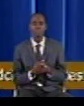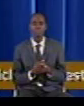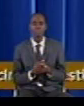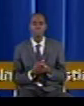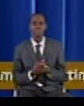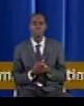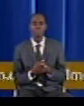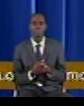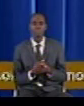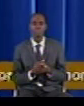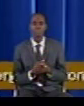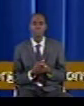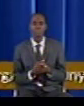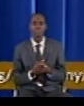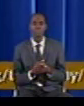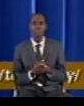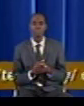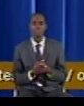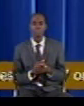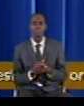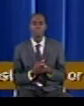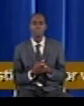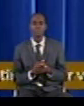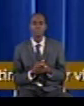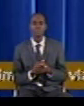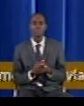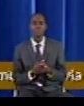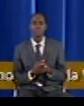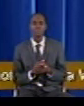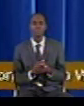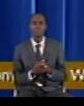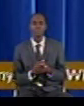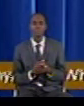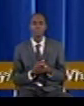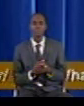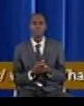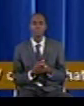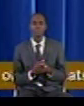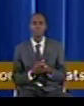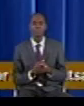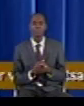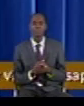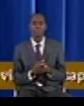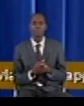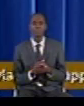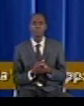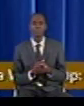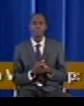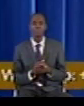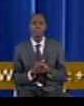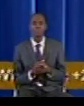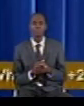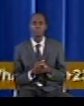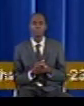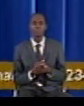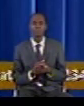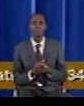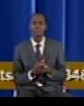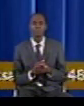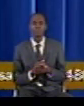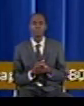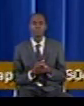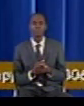nan juma na karba addu'a na dawo nan da yammanci na karba